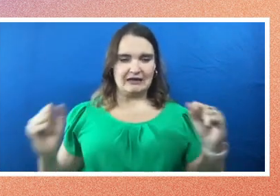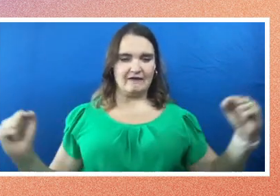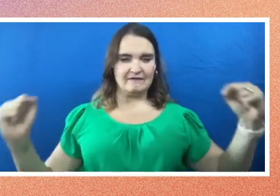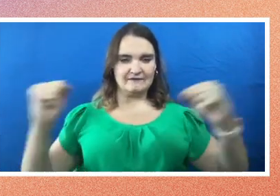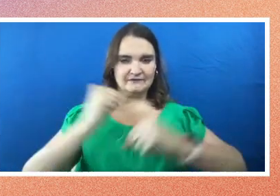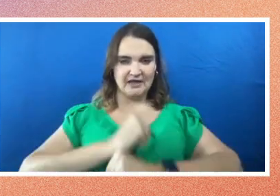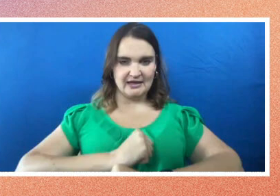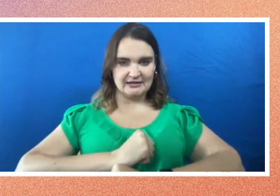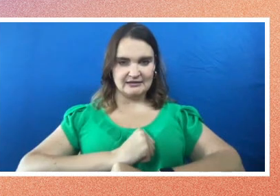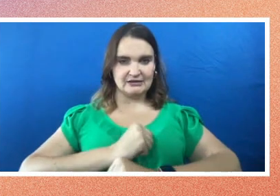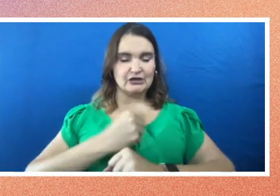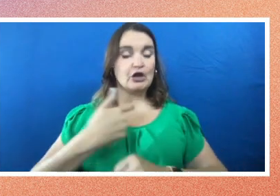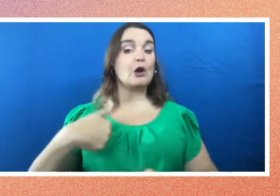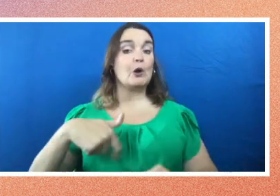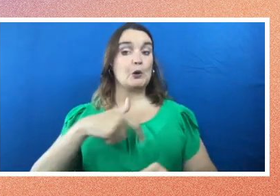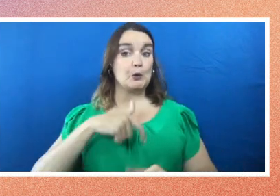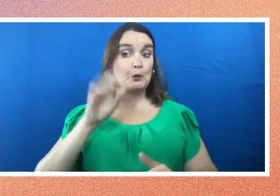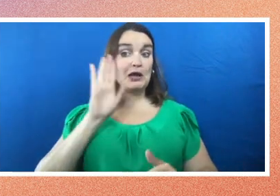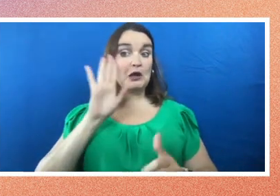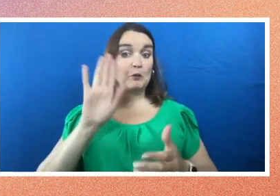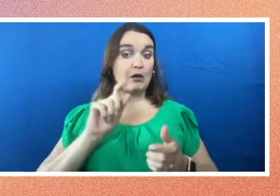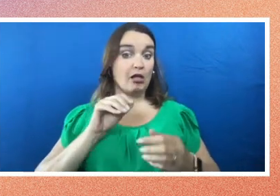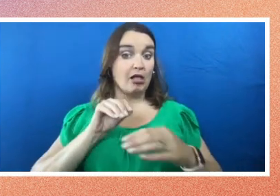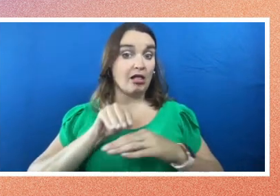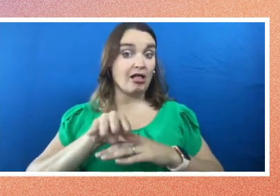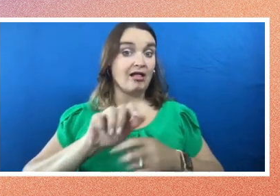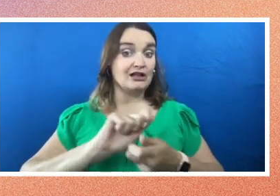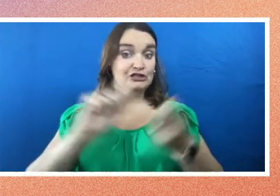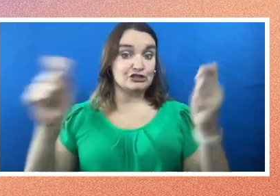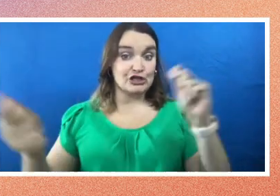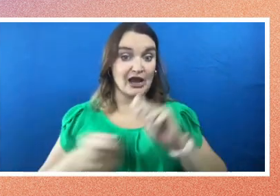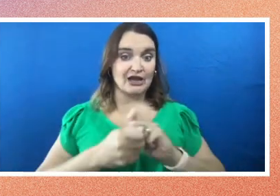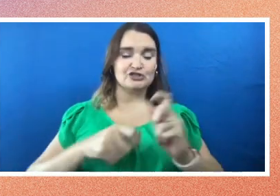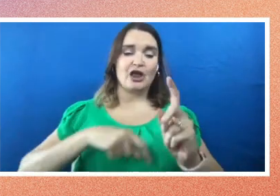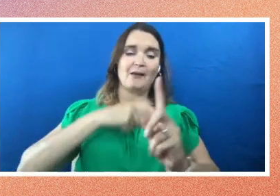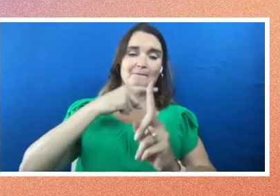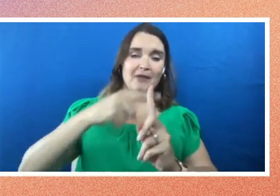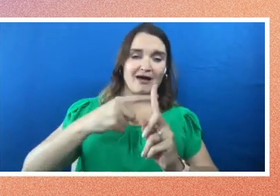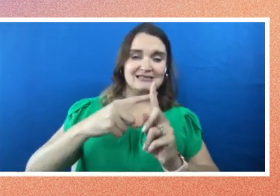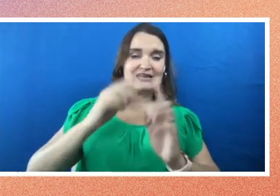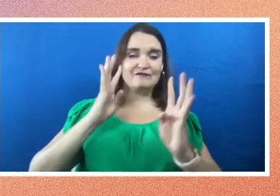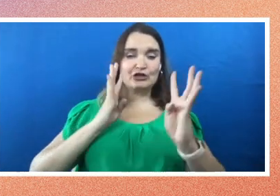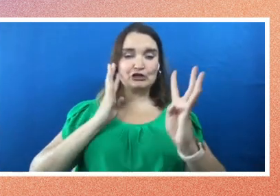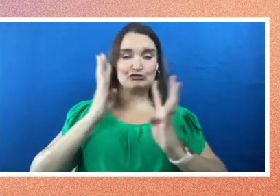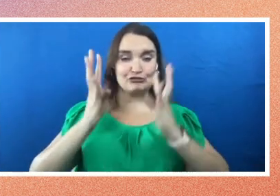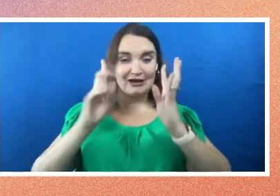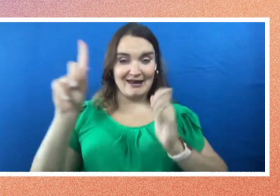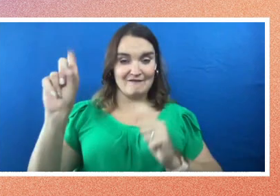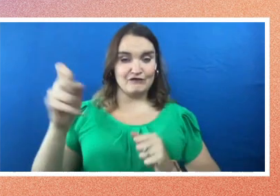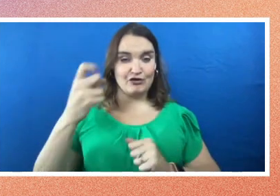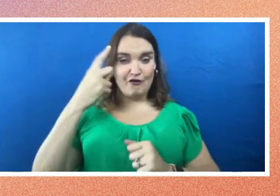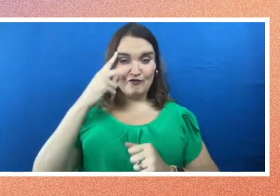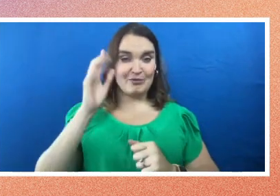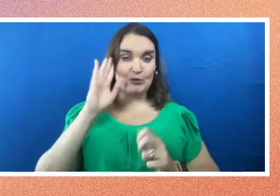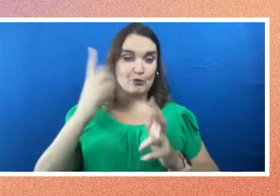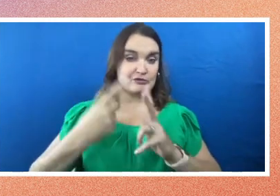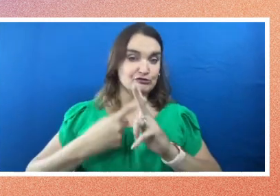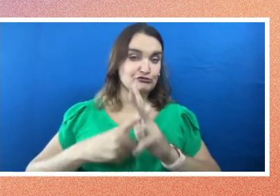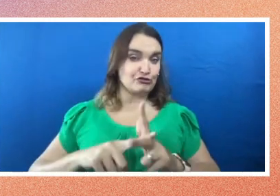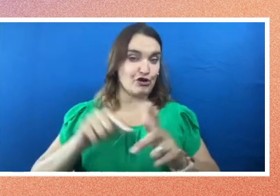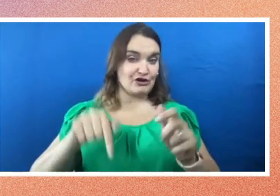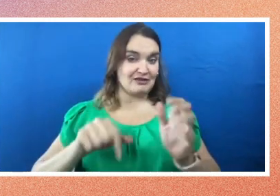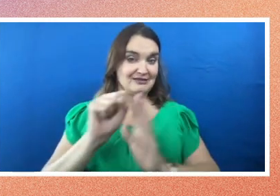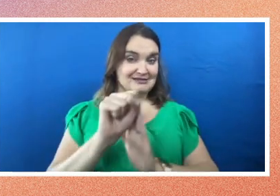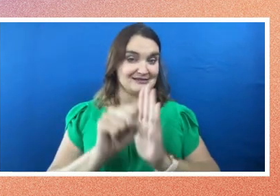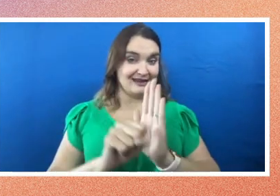of change. Positive, creative government is being forged in this state. Like right here in my home